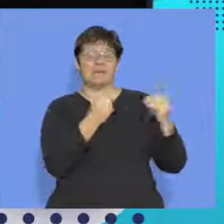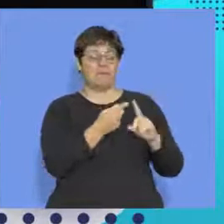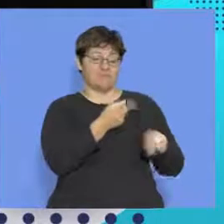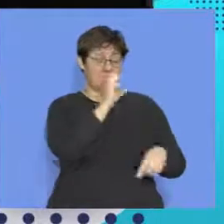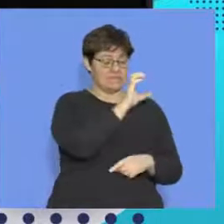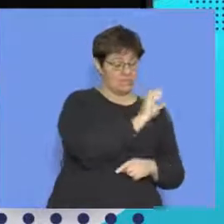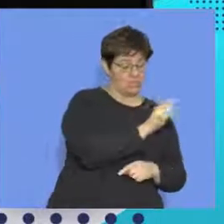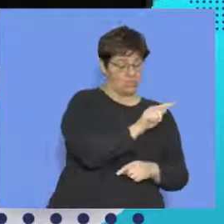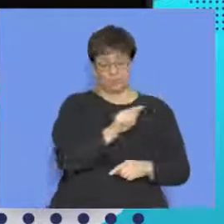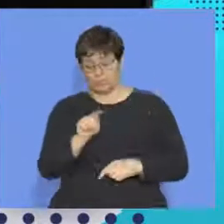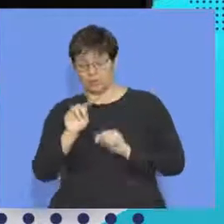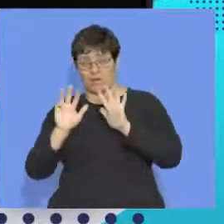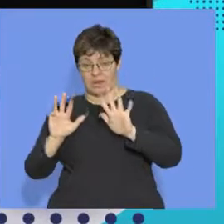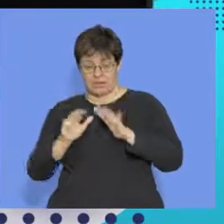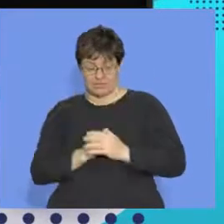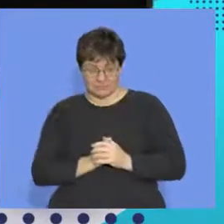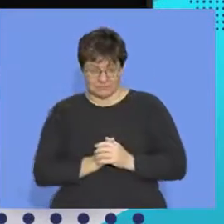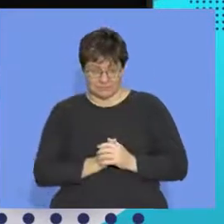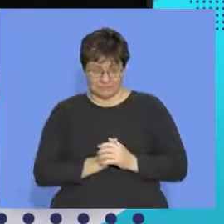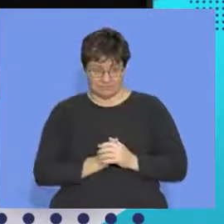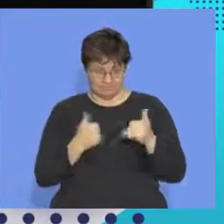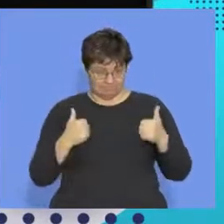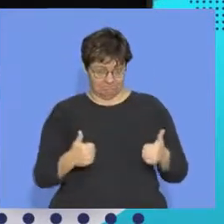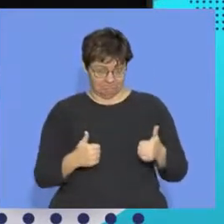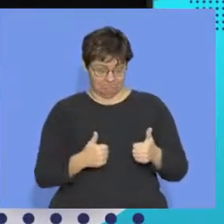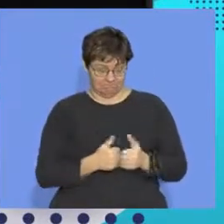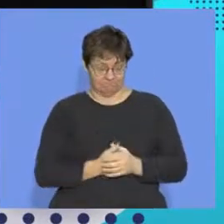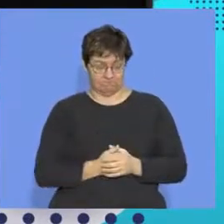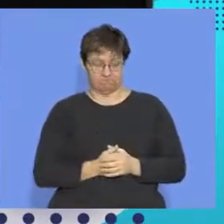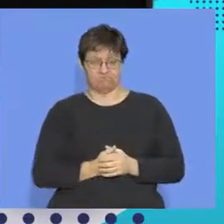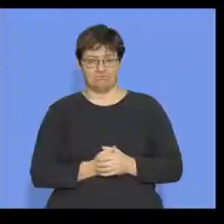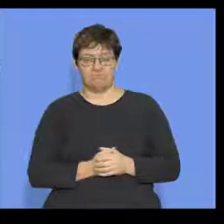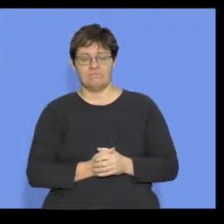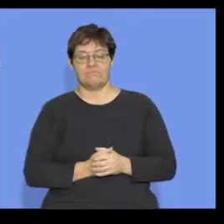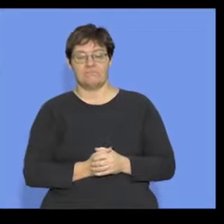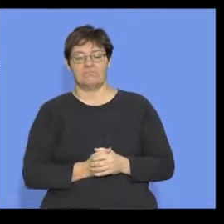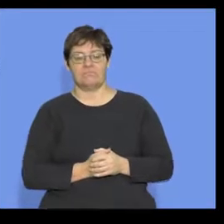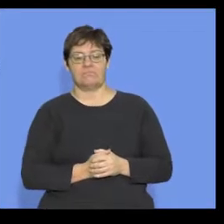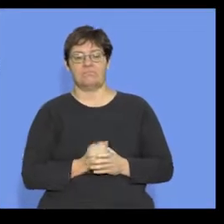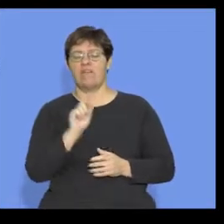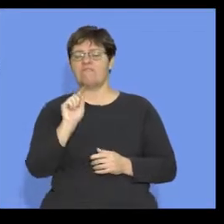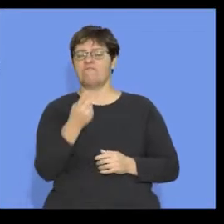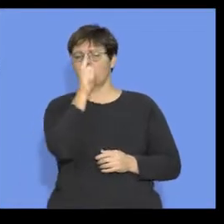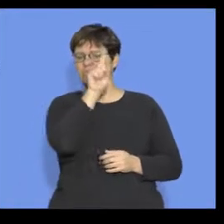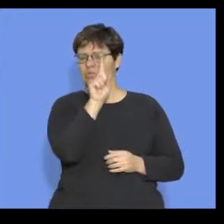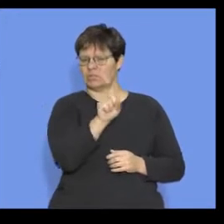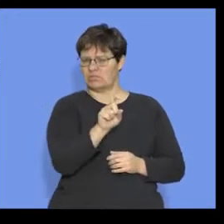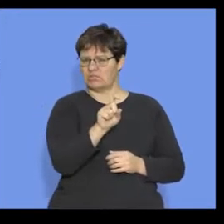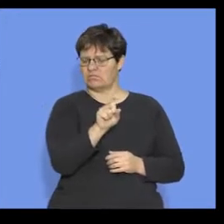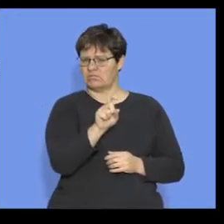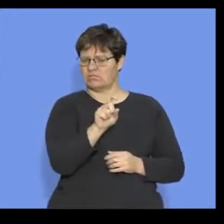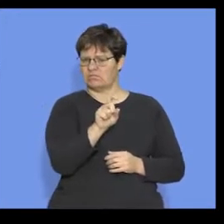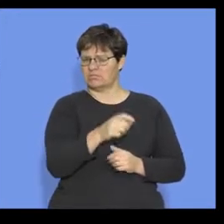from 0 to 9. Are we together? Makes sense. Now, what does the first question want us to